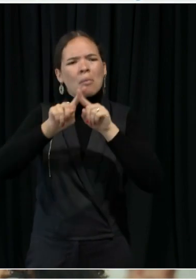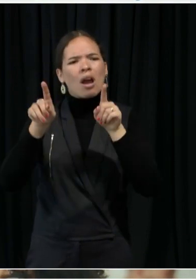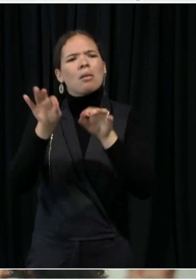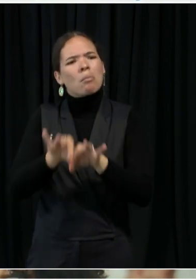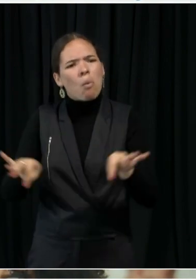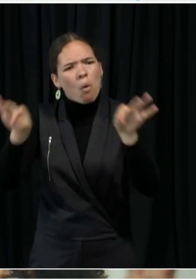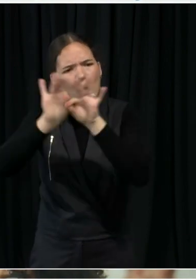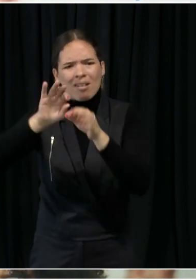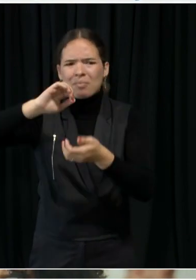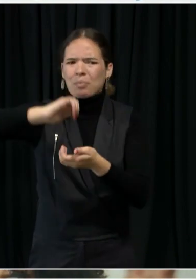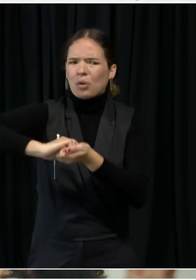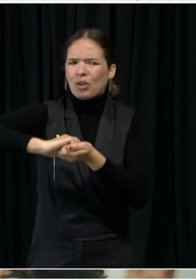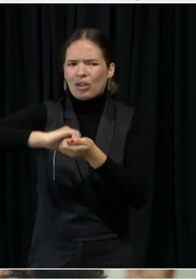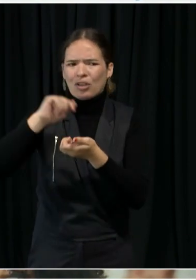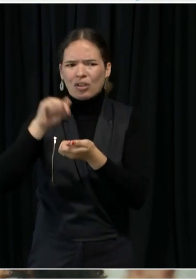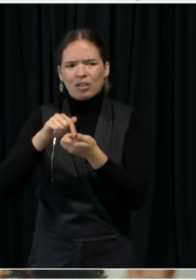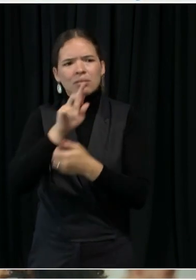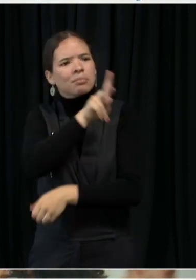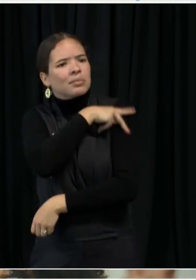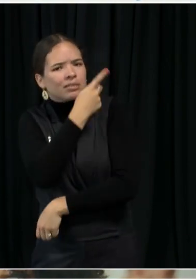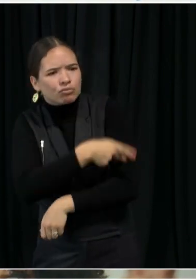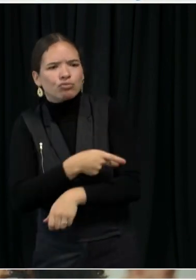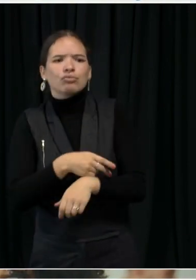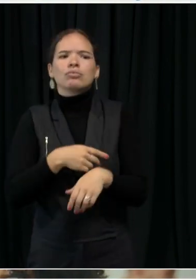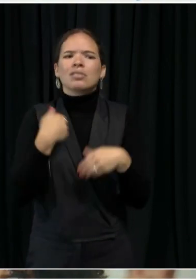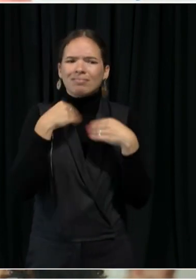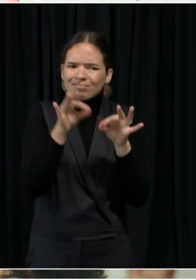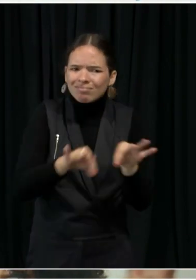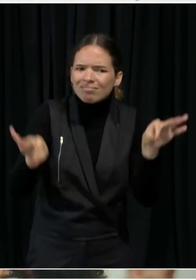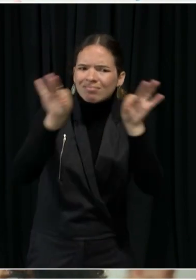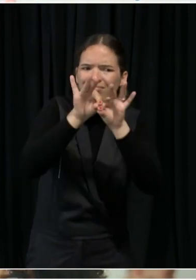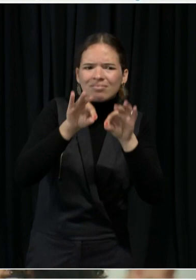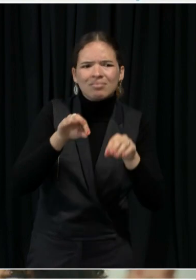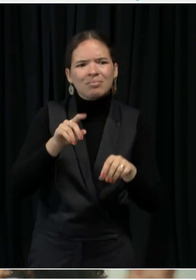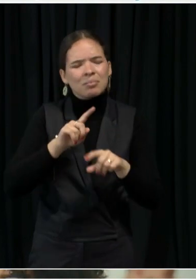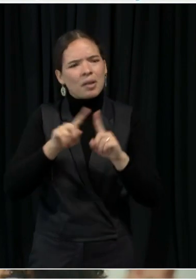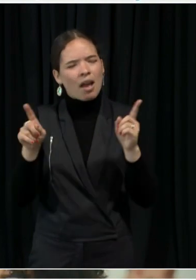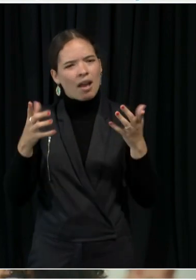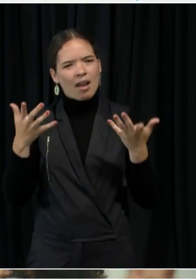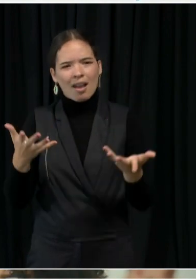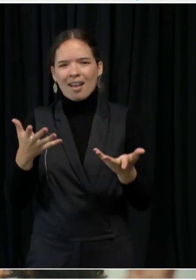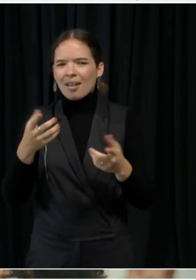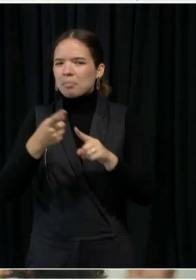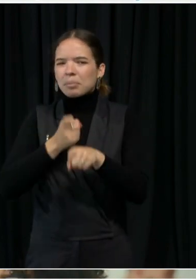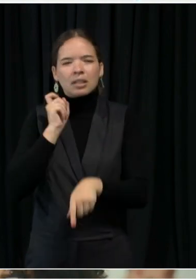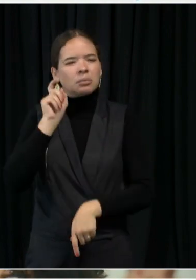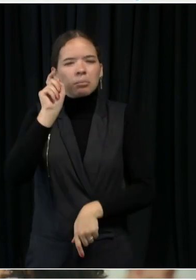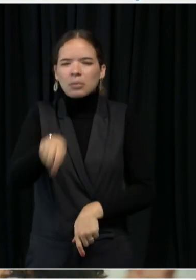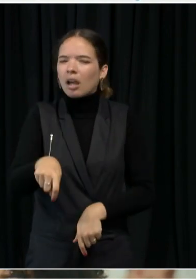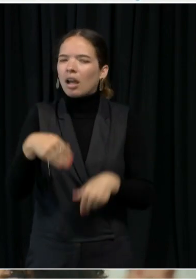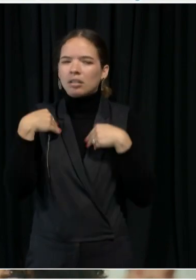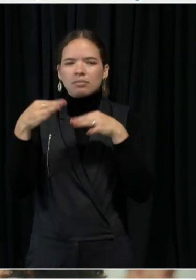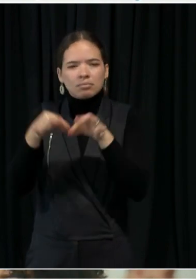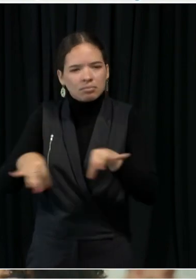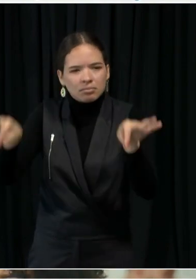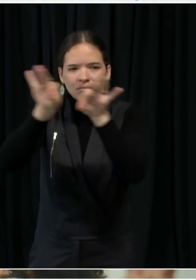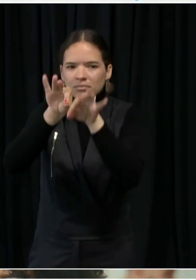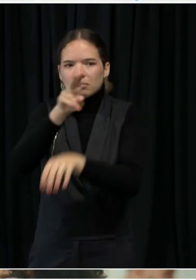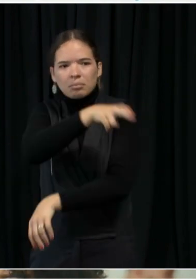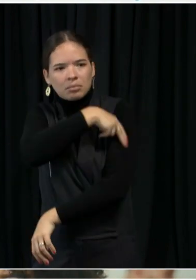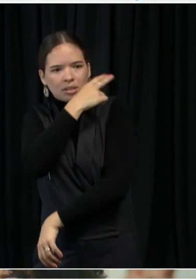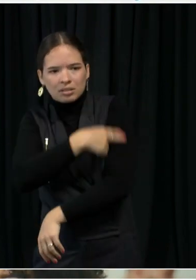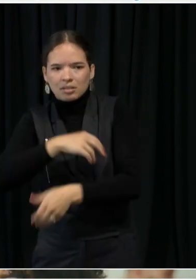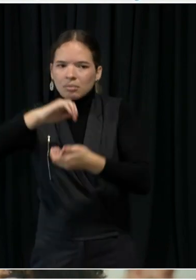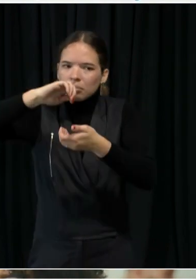engagement is vital, but from the delivery perspective, you got to have a great hospital partner, you got to have great docs, you got to have